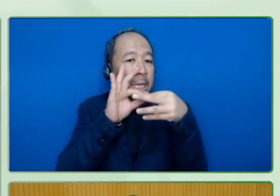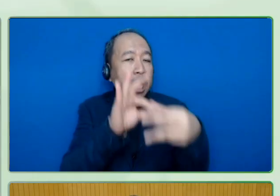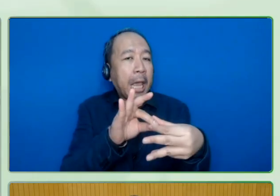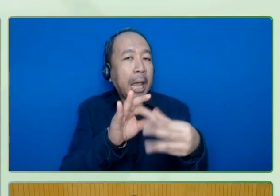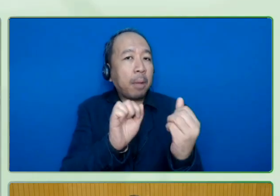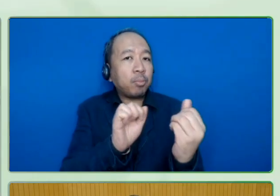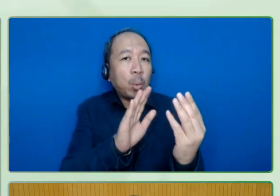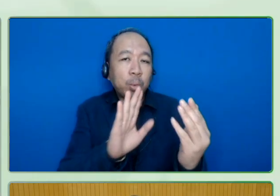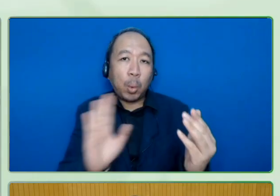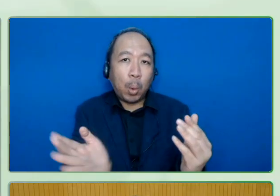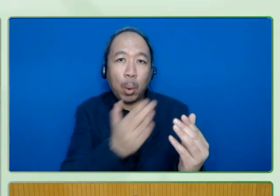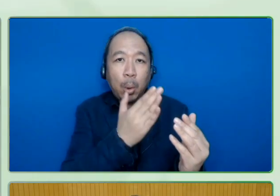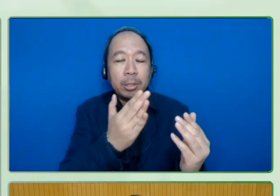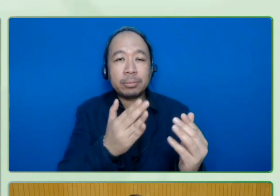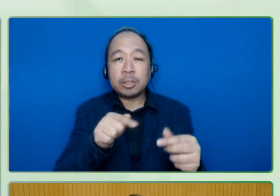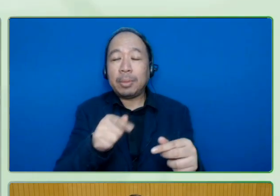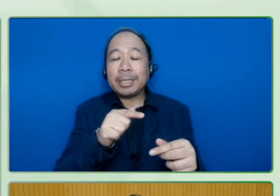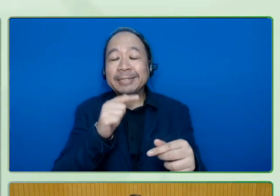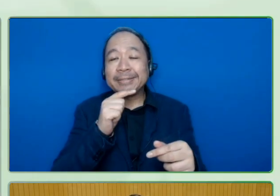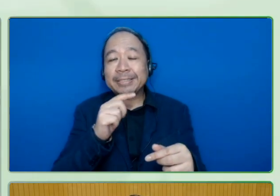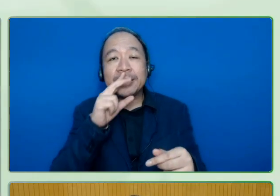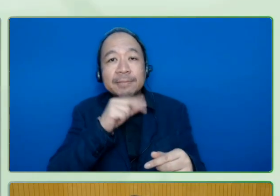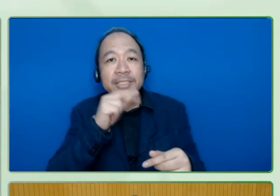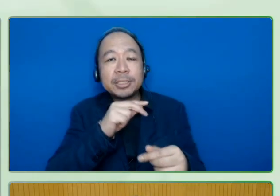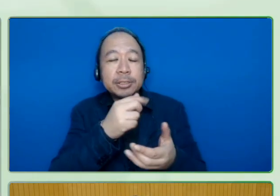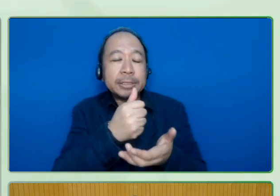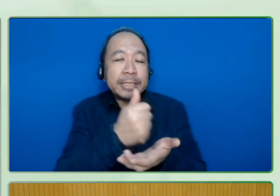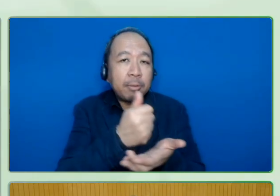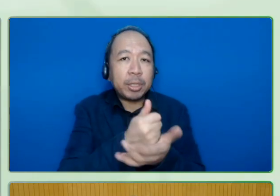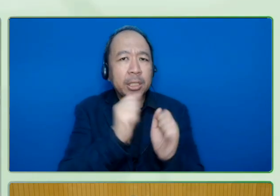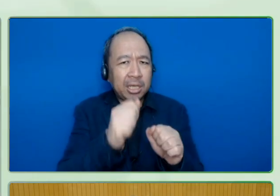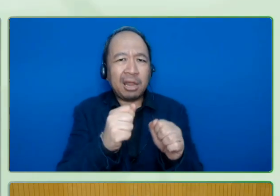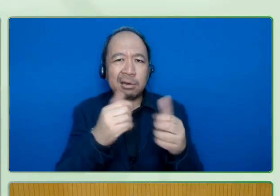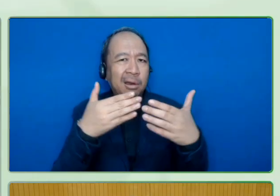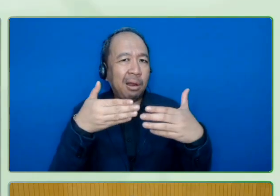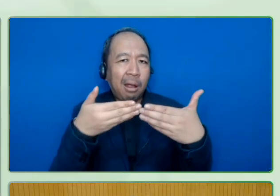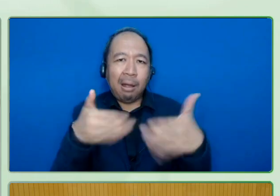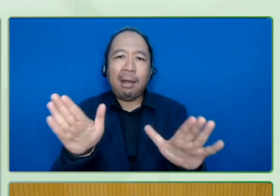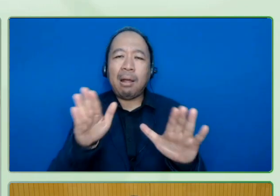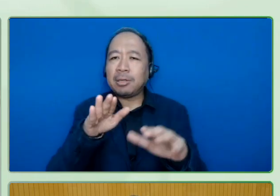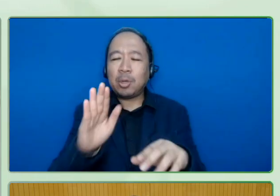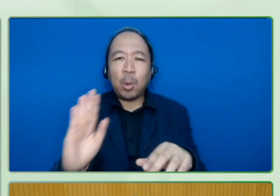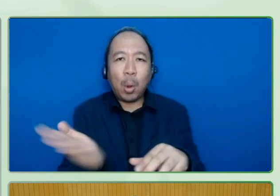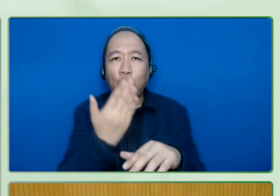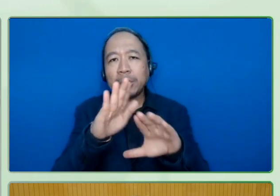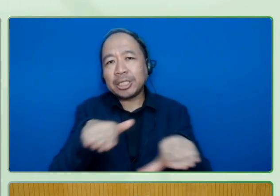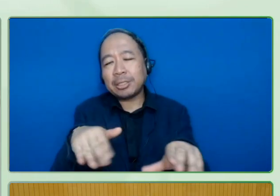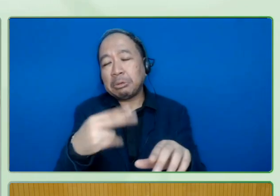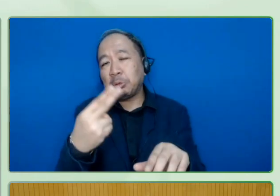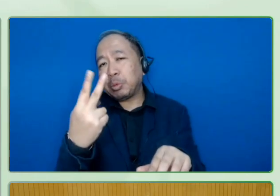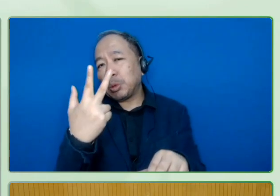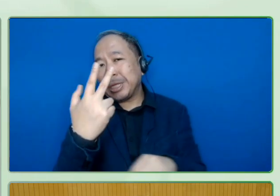therapy accessible for every child, you know. And now, 2 or 3 years later, I can say that we